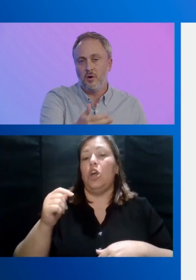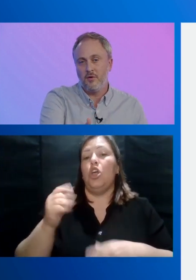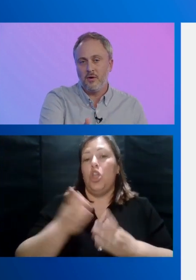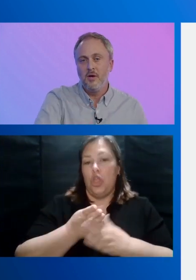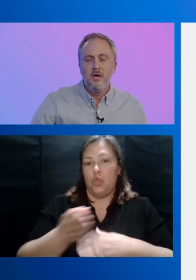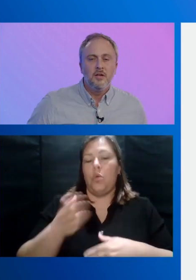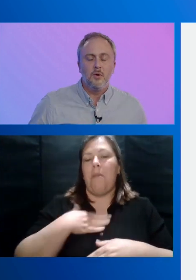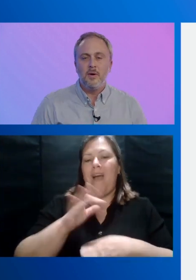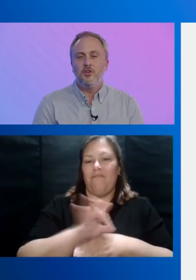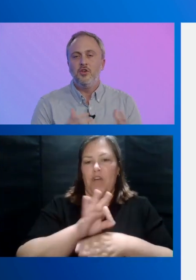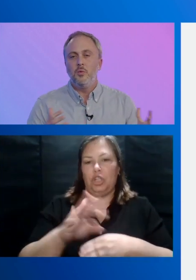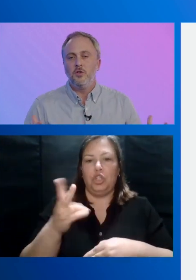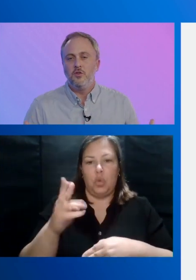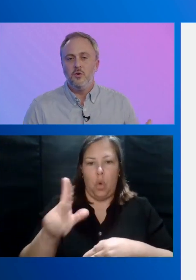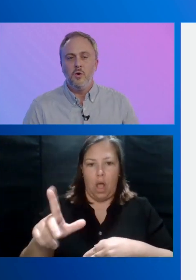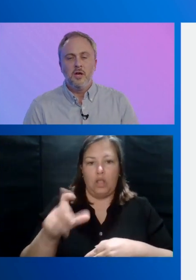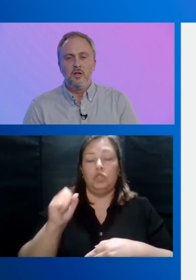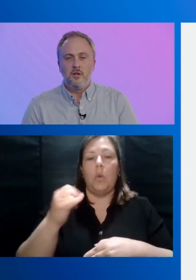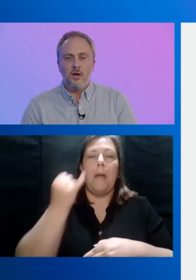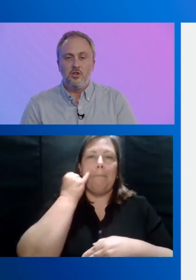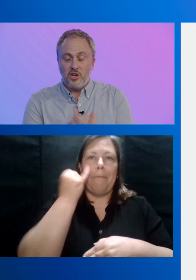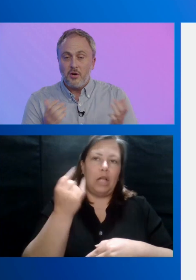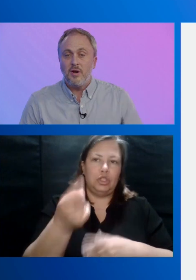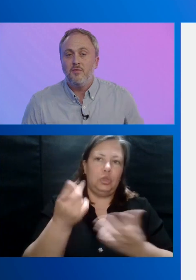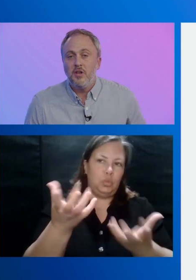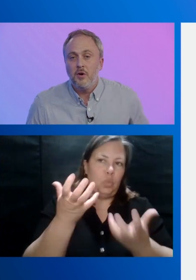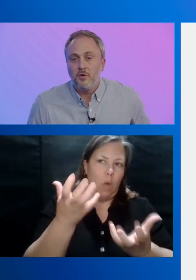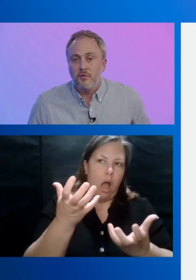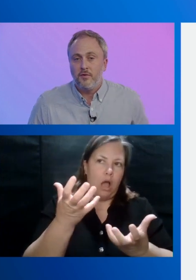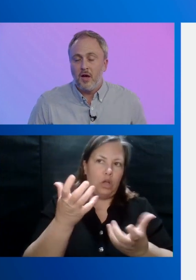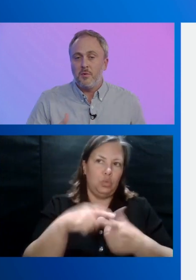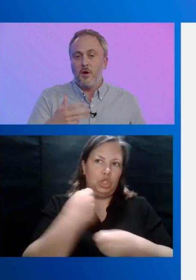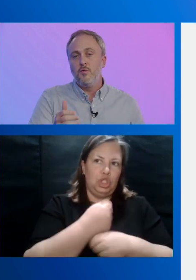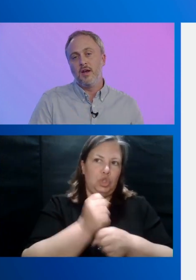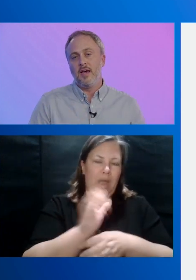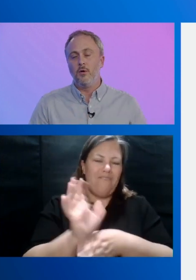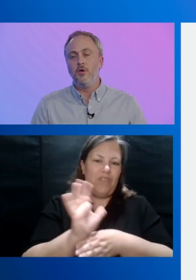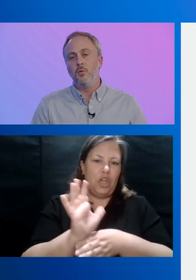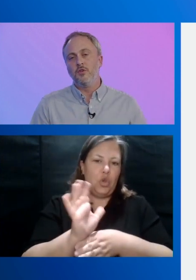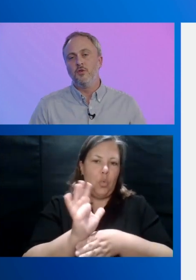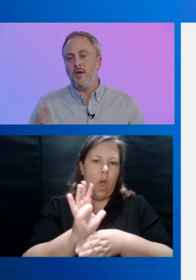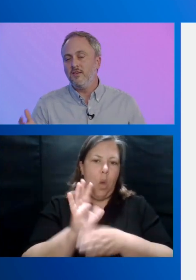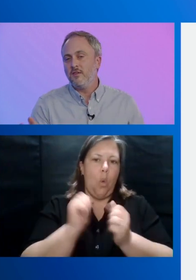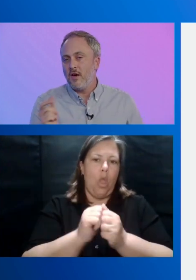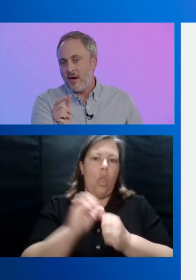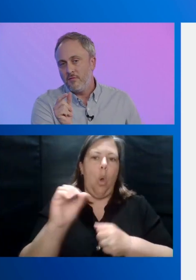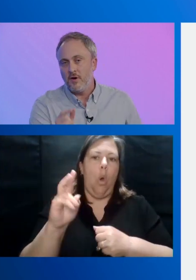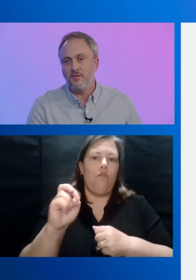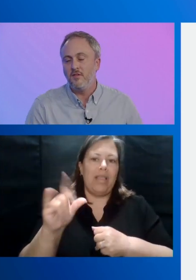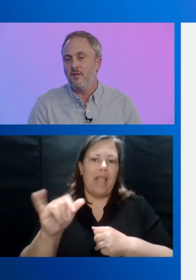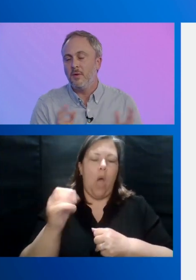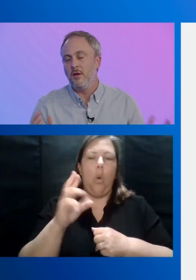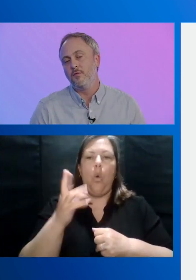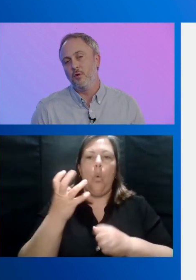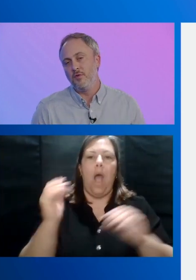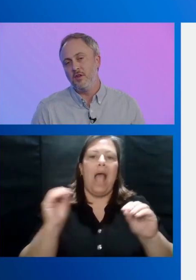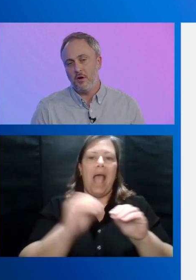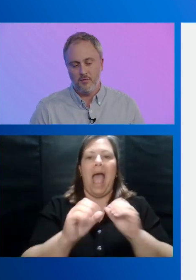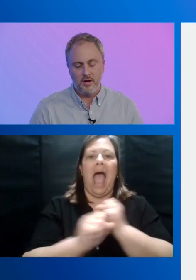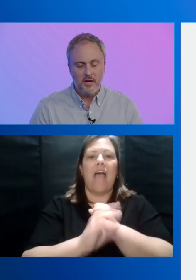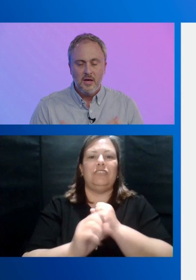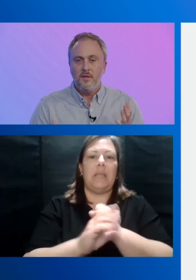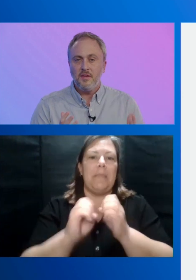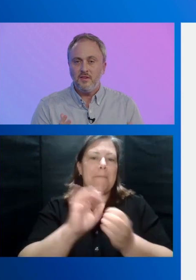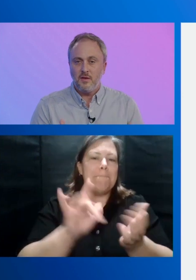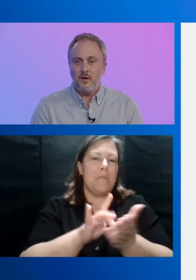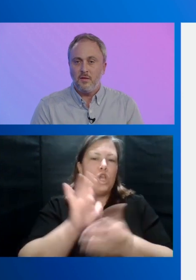function URL. So imagine you want to generate videos on the fly with overlay, or you want to insert adverts into the middle of your video,